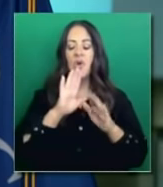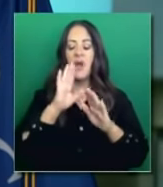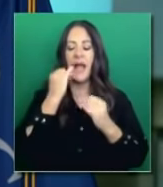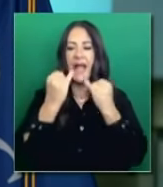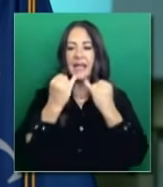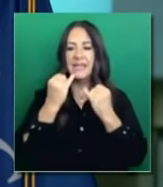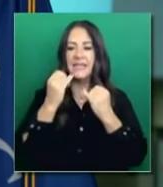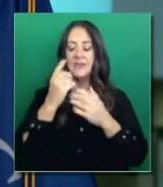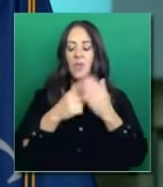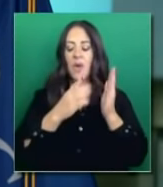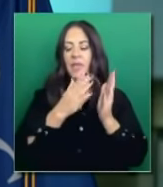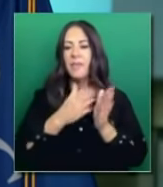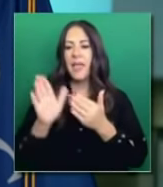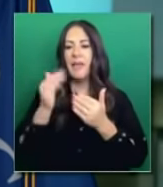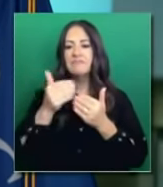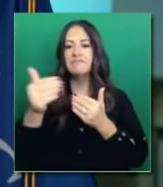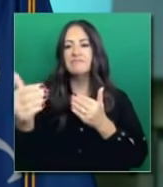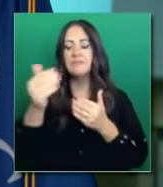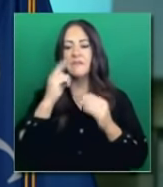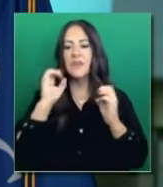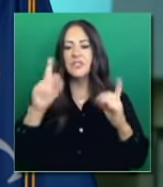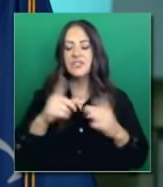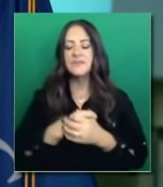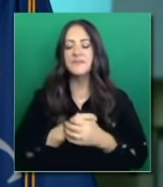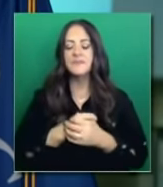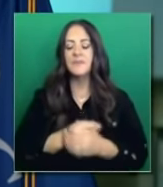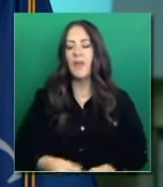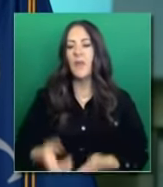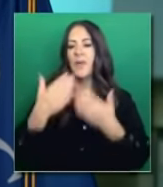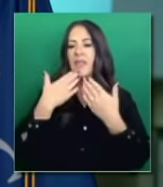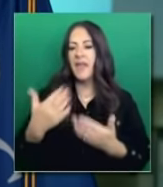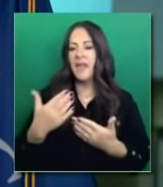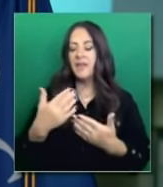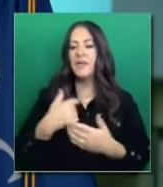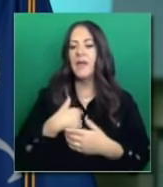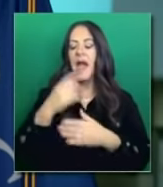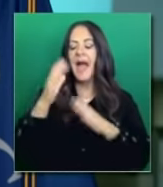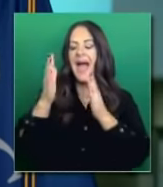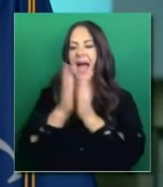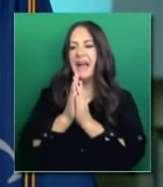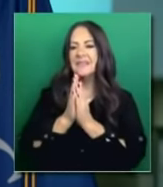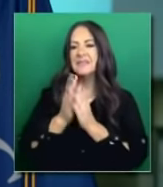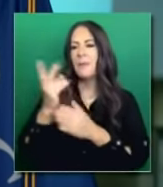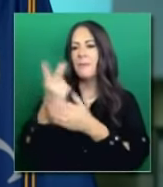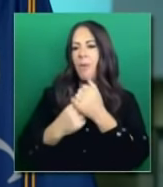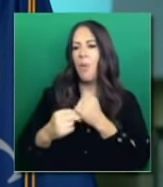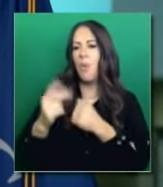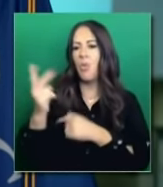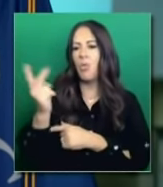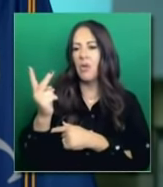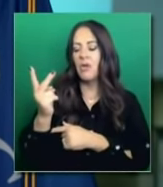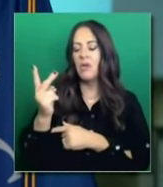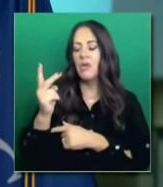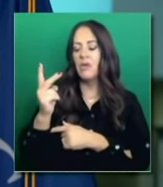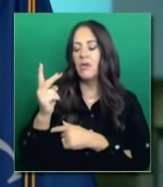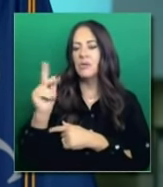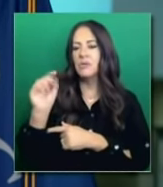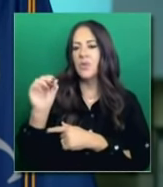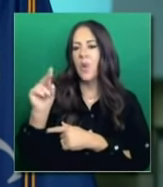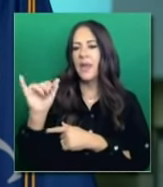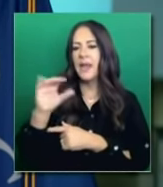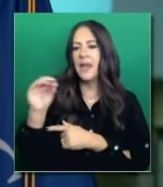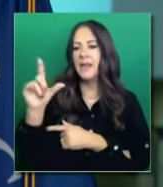may, Linda, both you and the superintendent, just stay for a moment so you can be available for questions. I'll quickly run through some slides, just on a